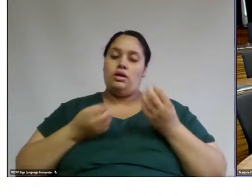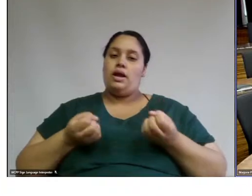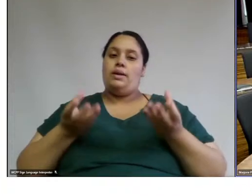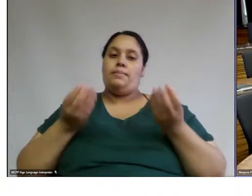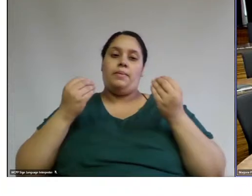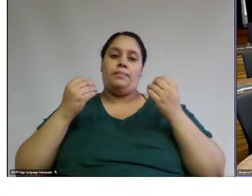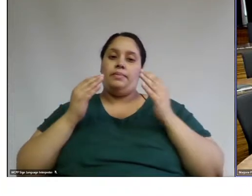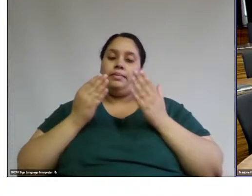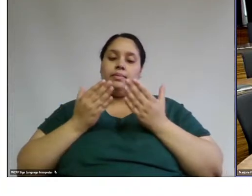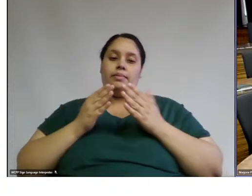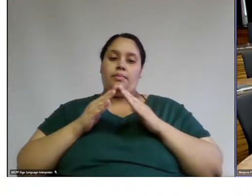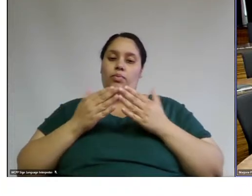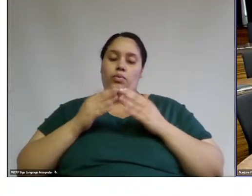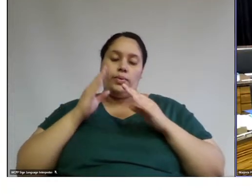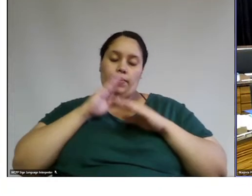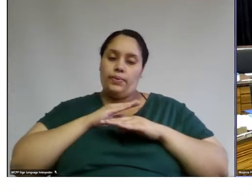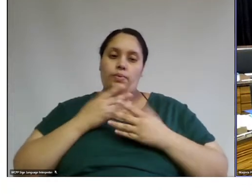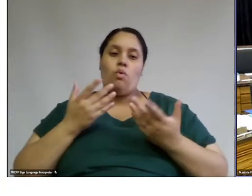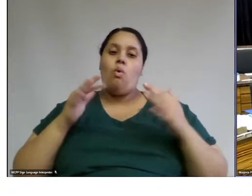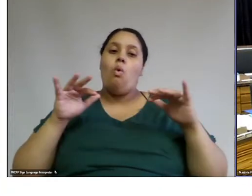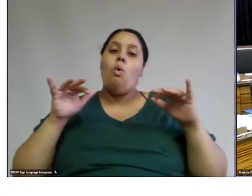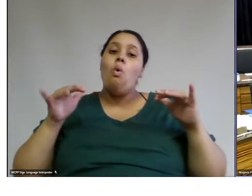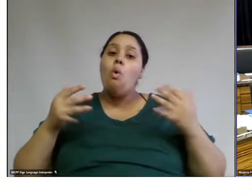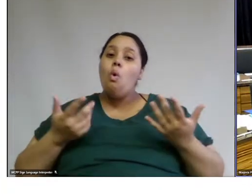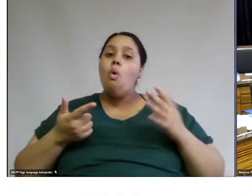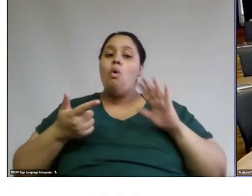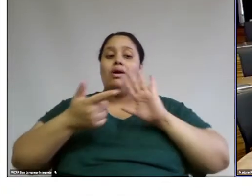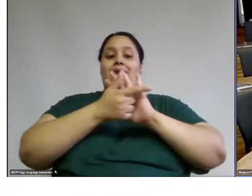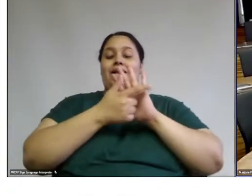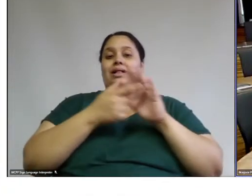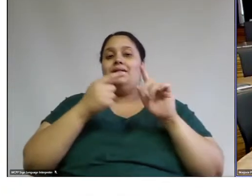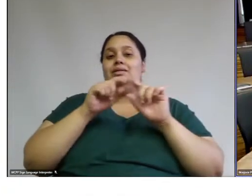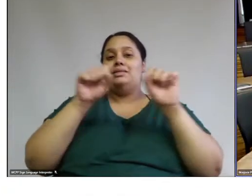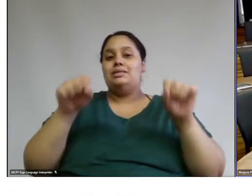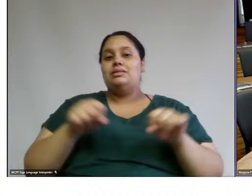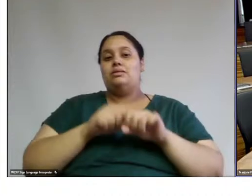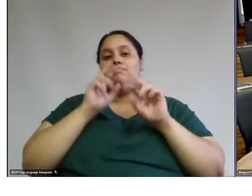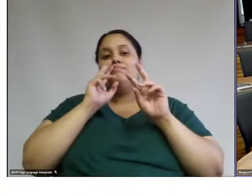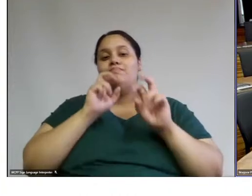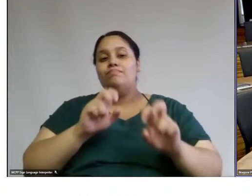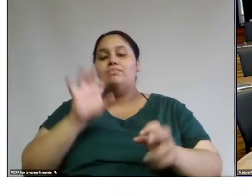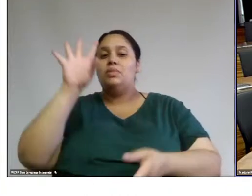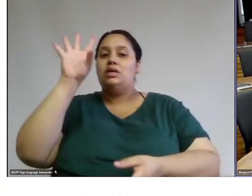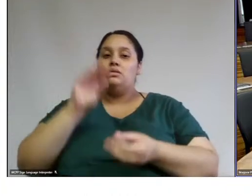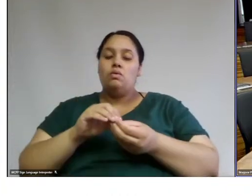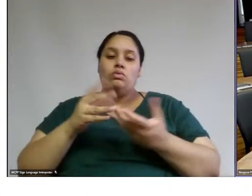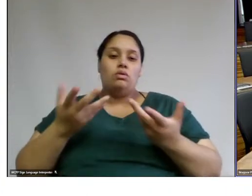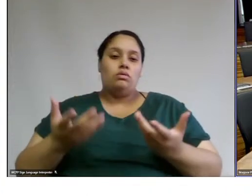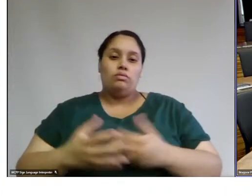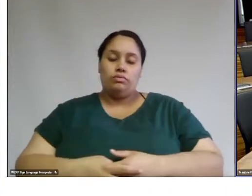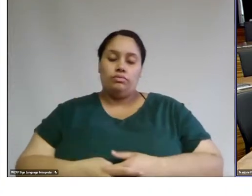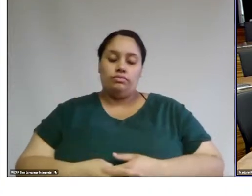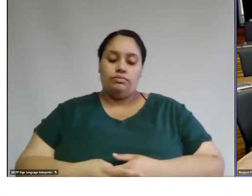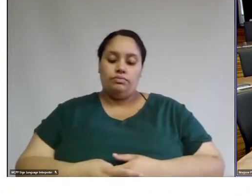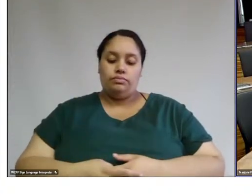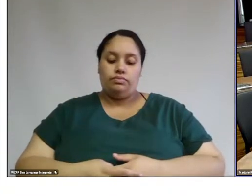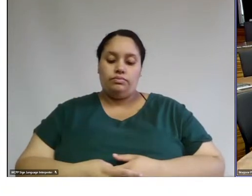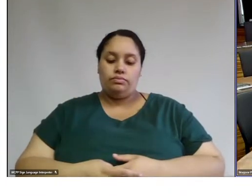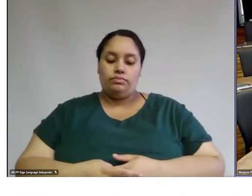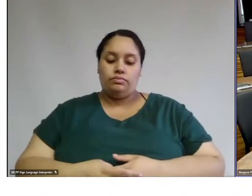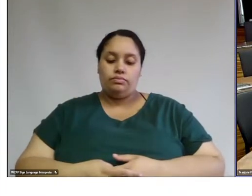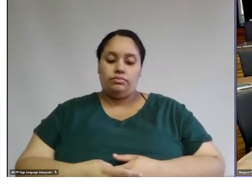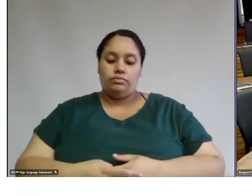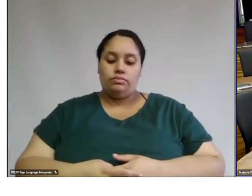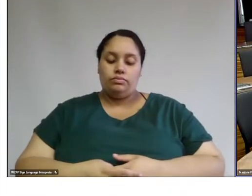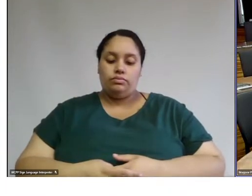or whether the retrieval system is working adequately, and so forth. So we do have a challenge in our system that